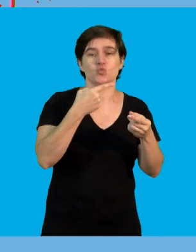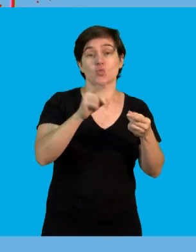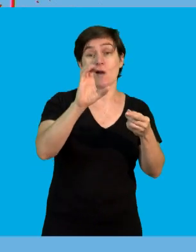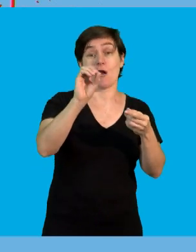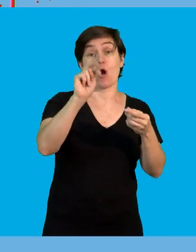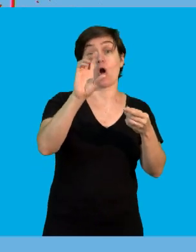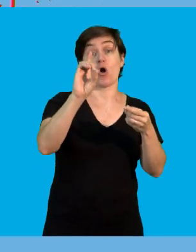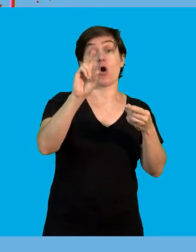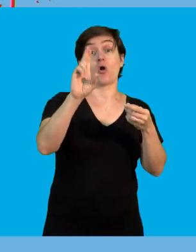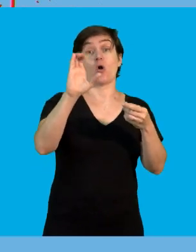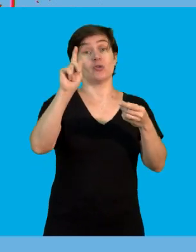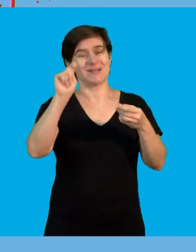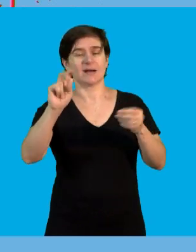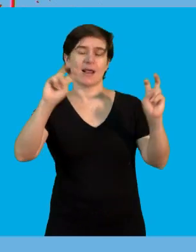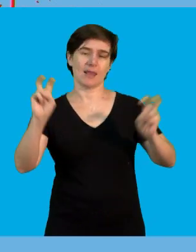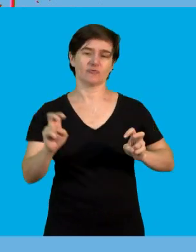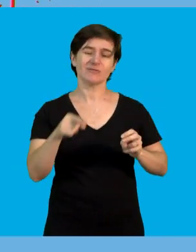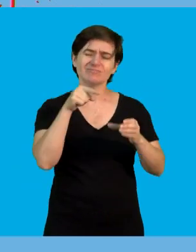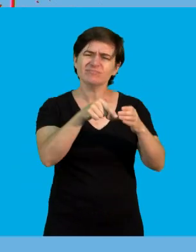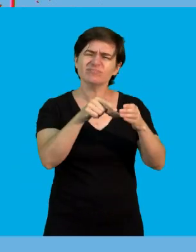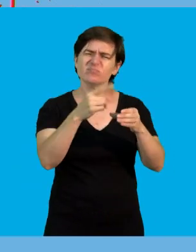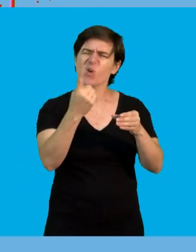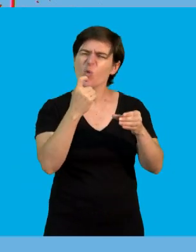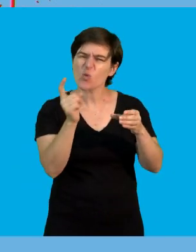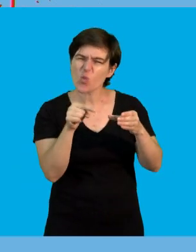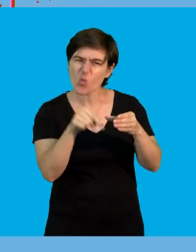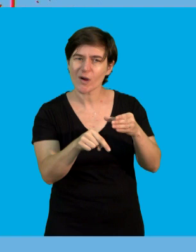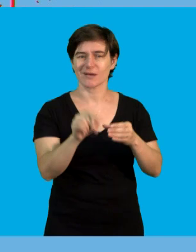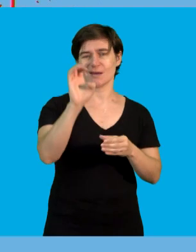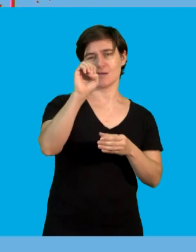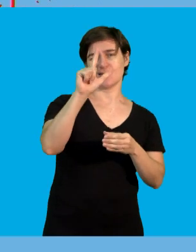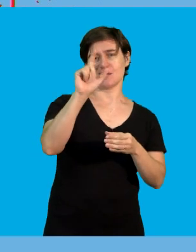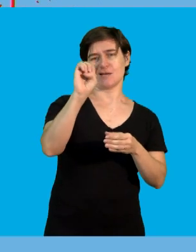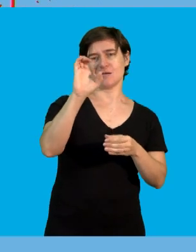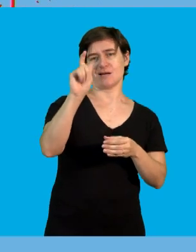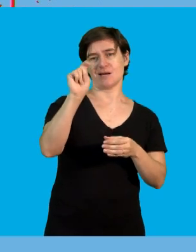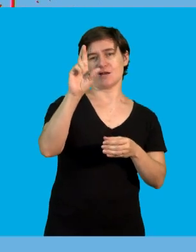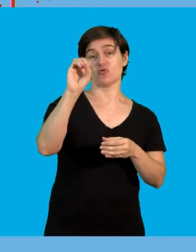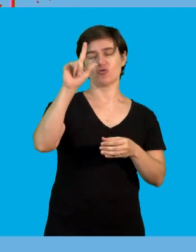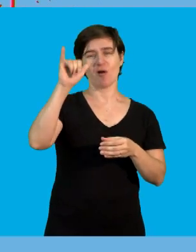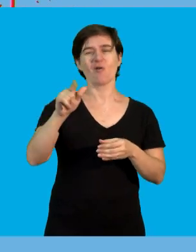conduct electricity, and the name of this paste is your electrolyte.